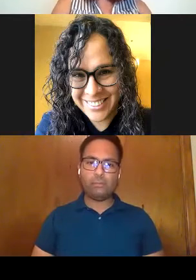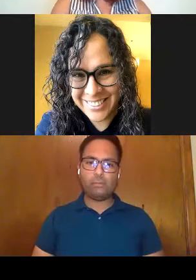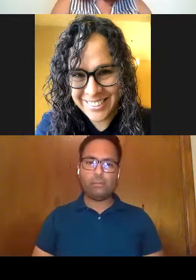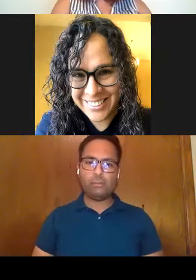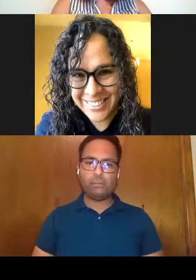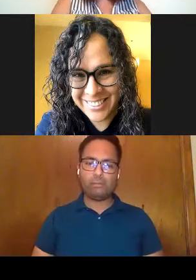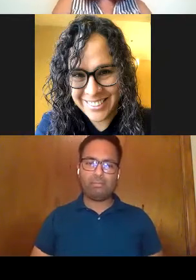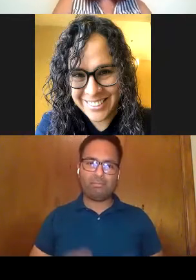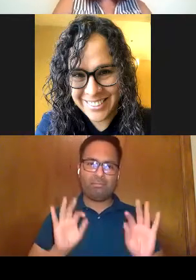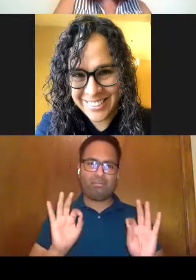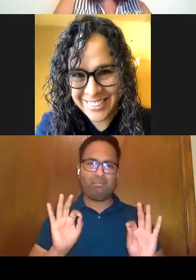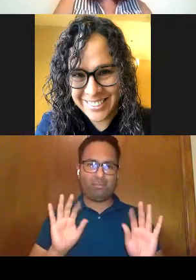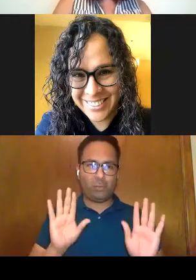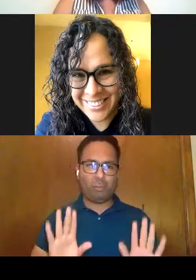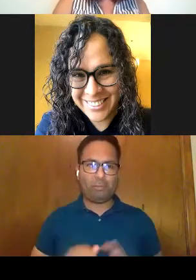Great.